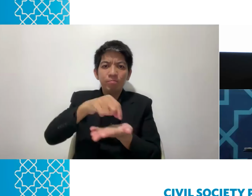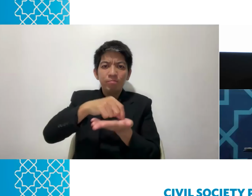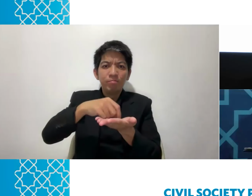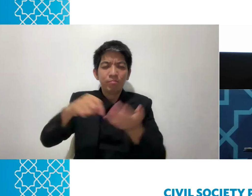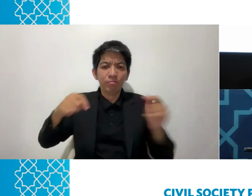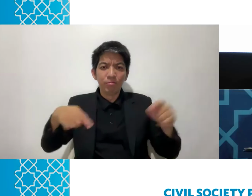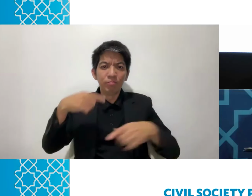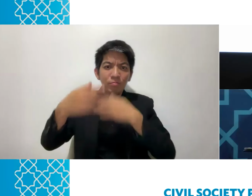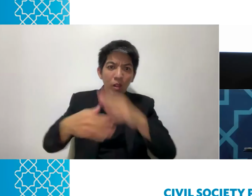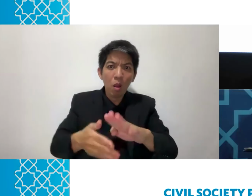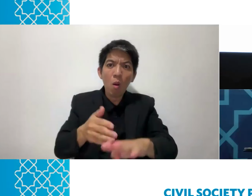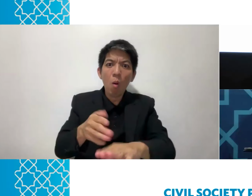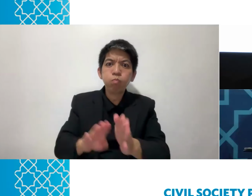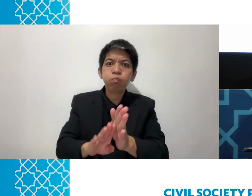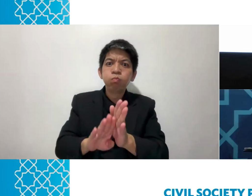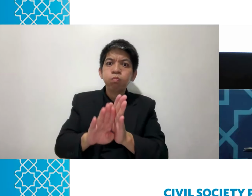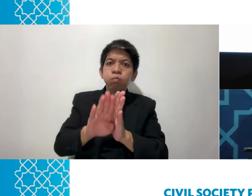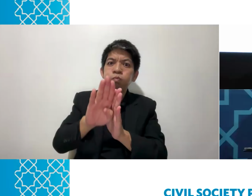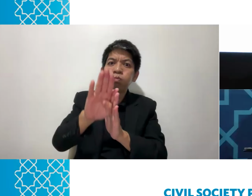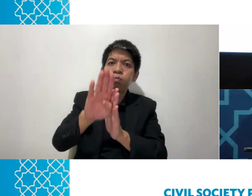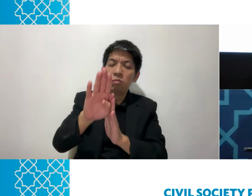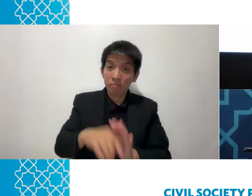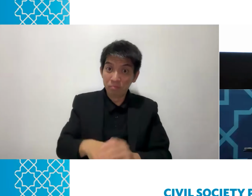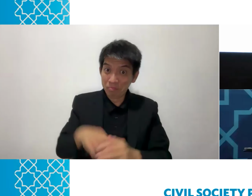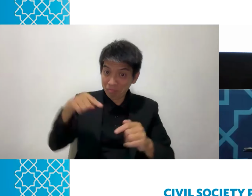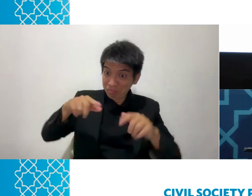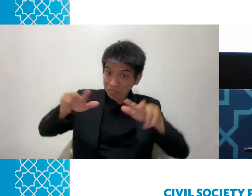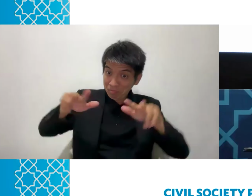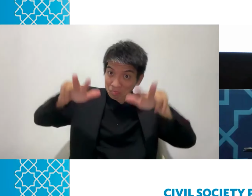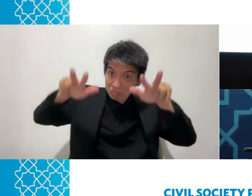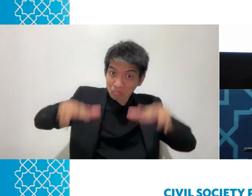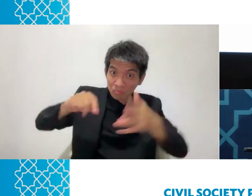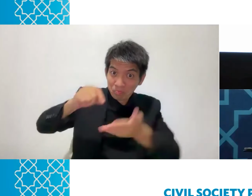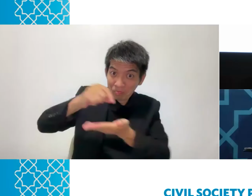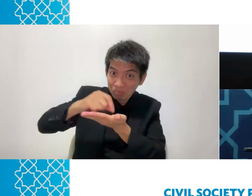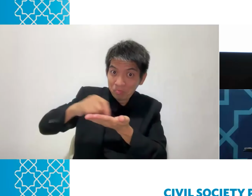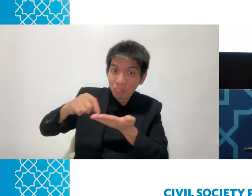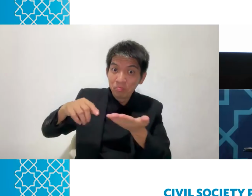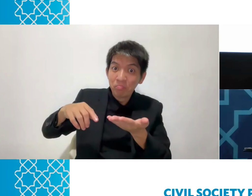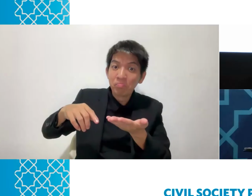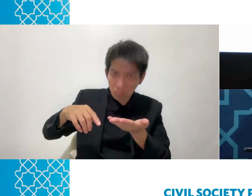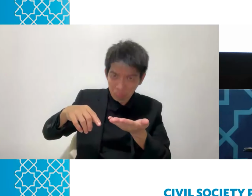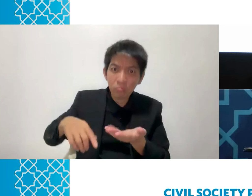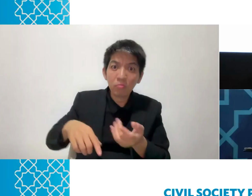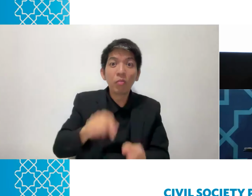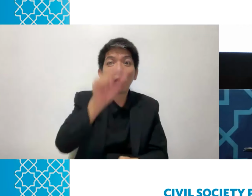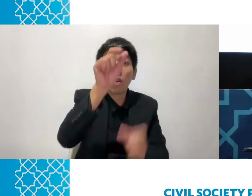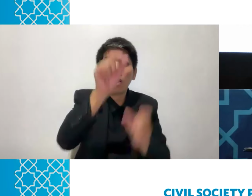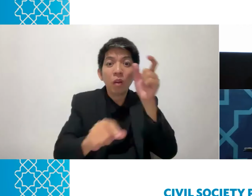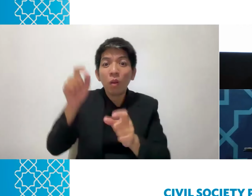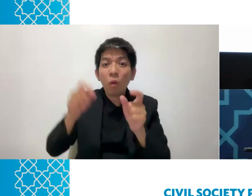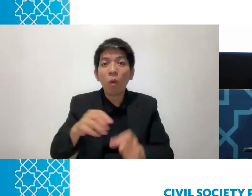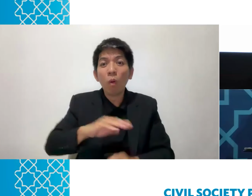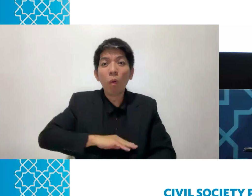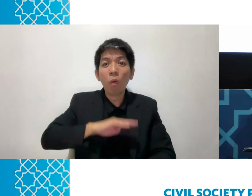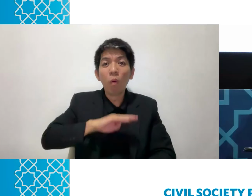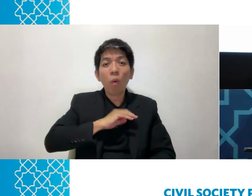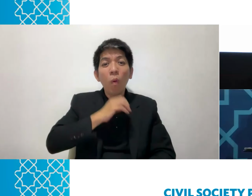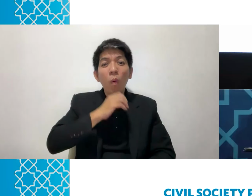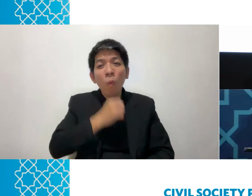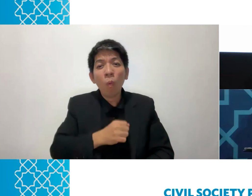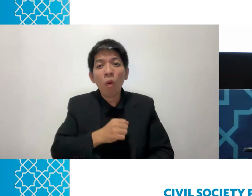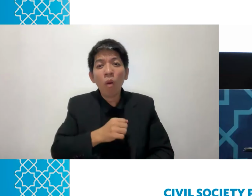completed. And some of the elderly people actually told me that they never dreamed that they would see a paved